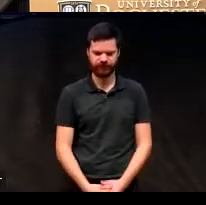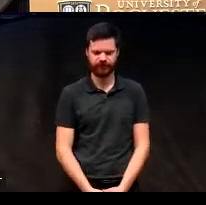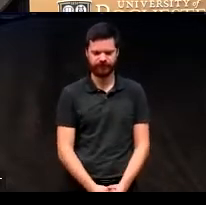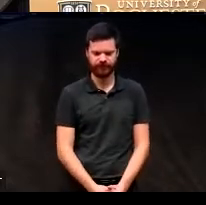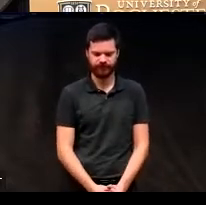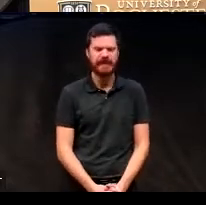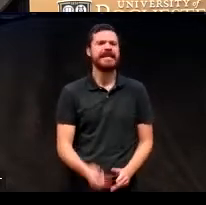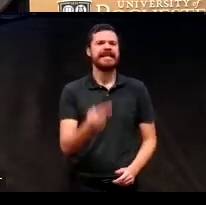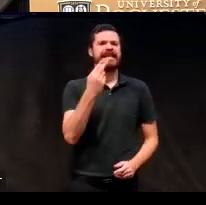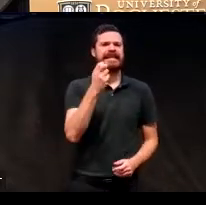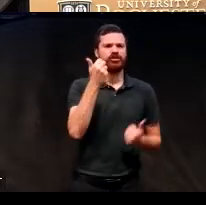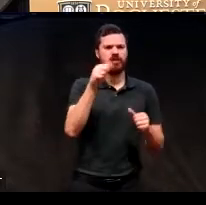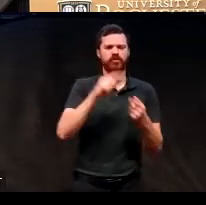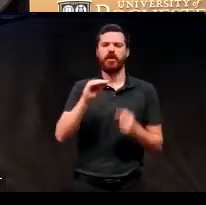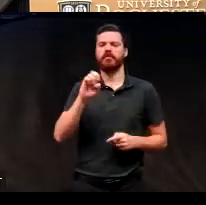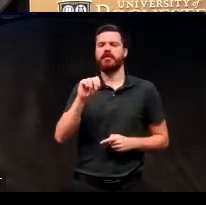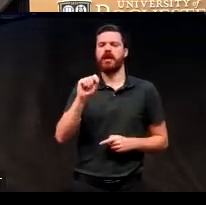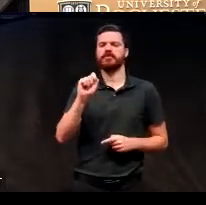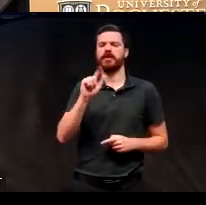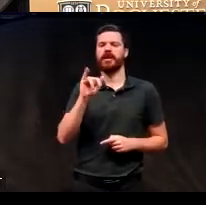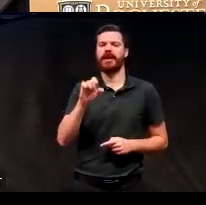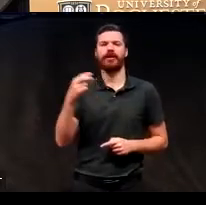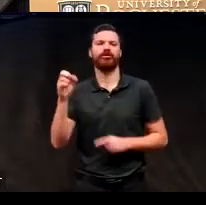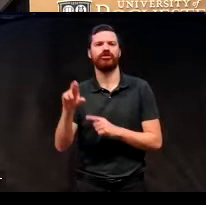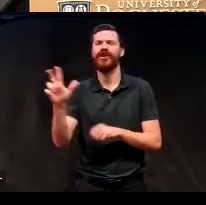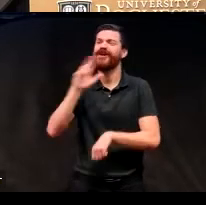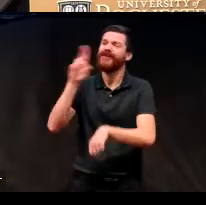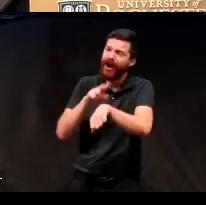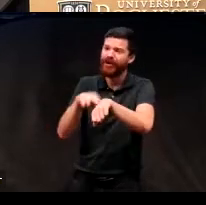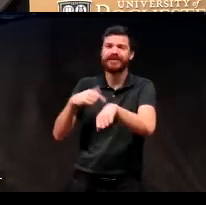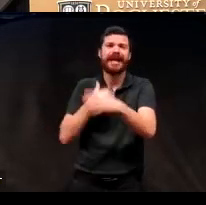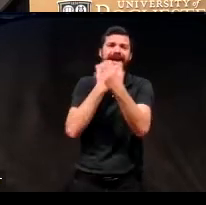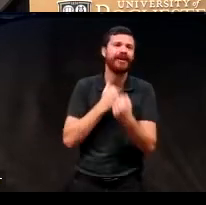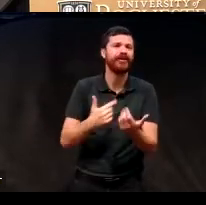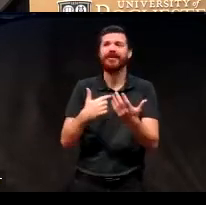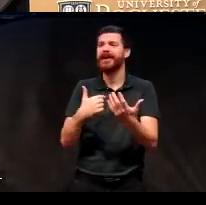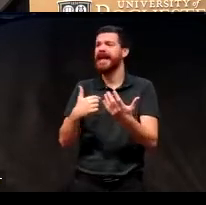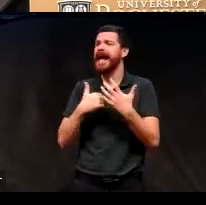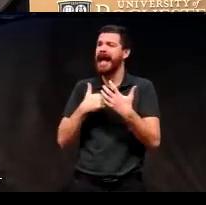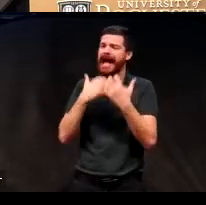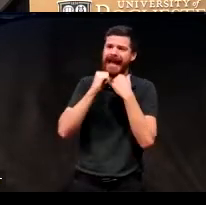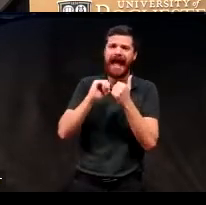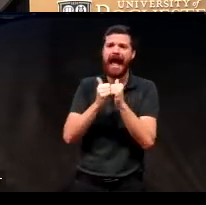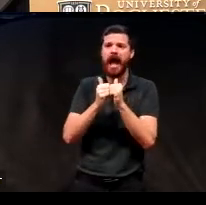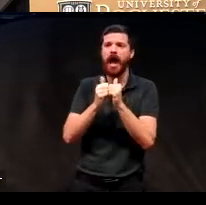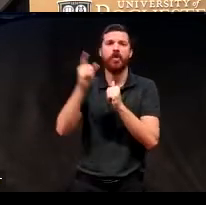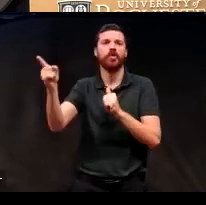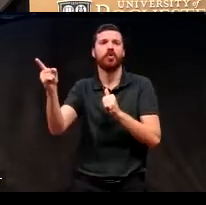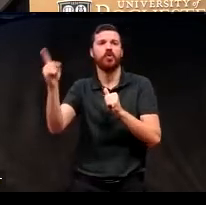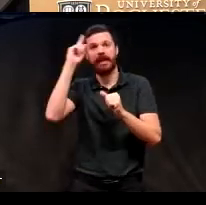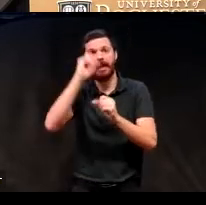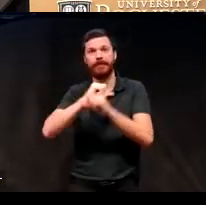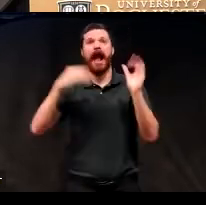He's trying to mentalize her. And he's saying, of course I care. I care about how you imagine, I thought, you